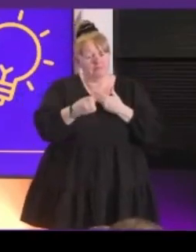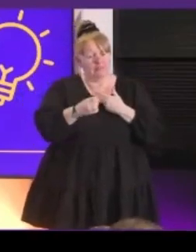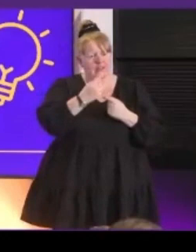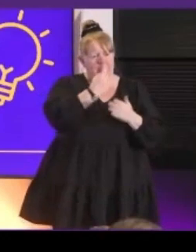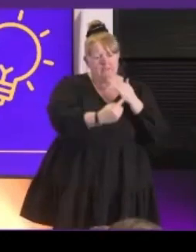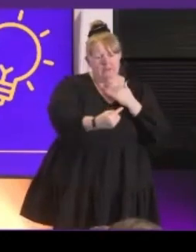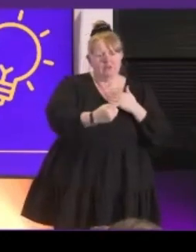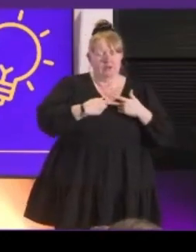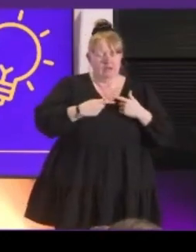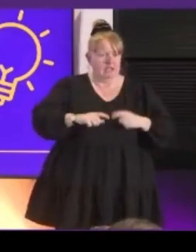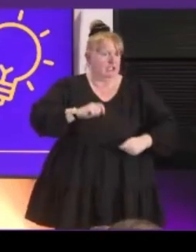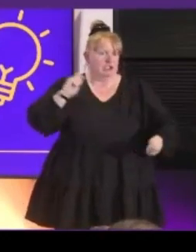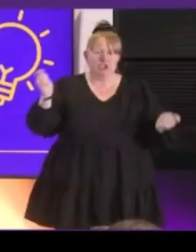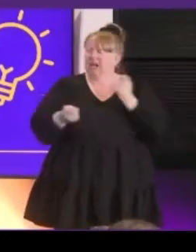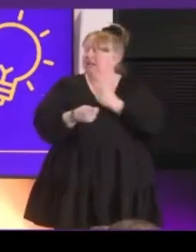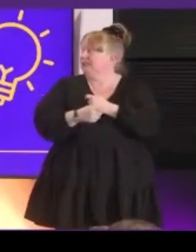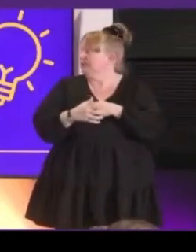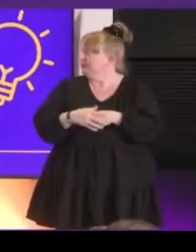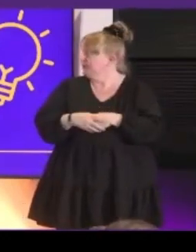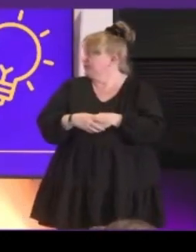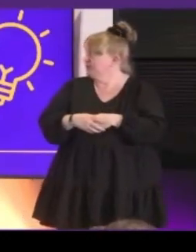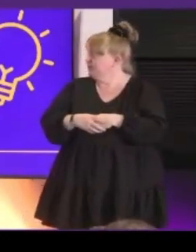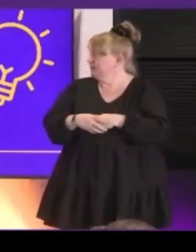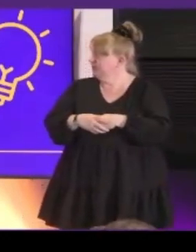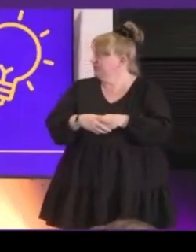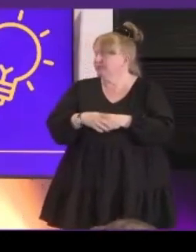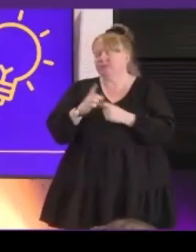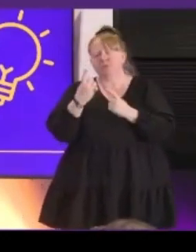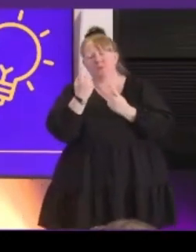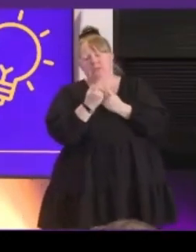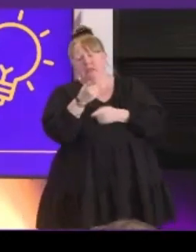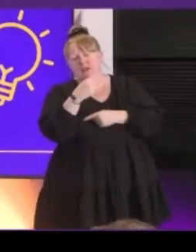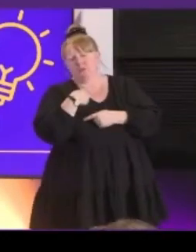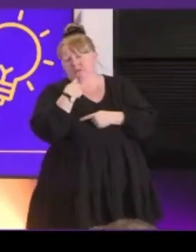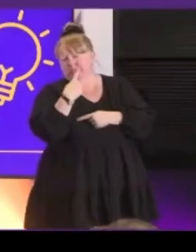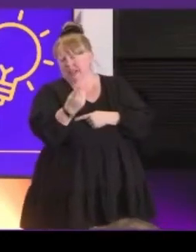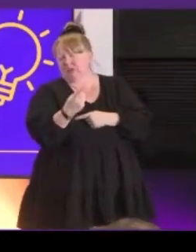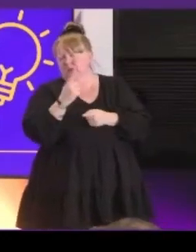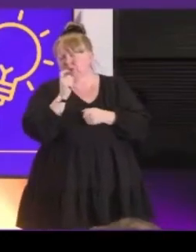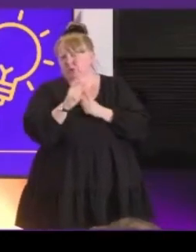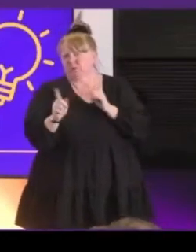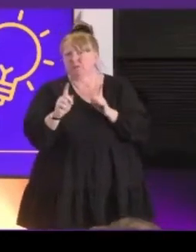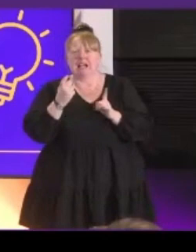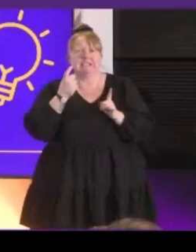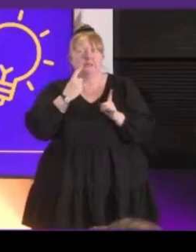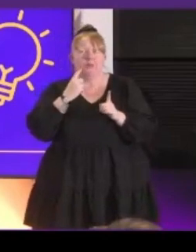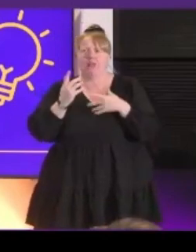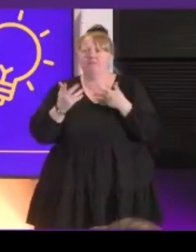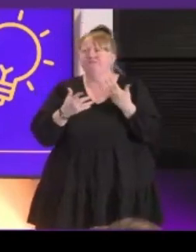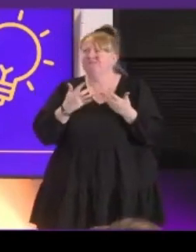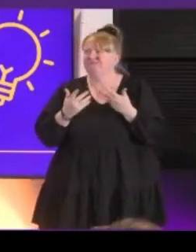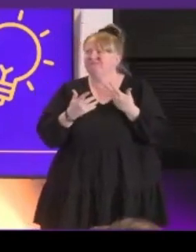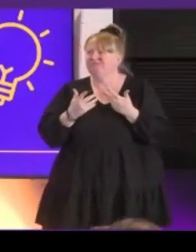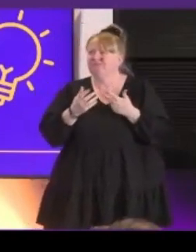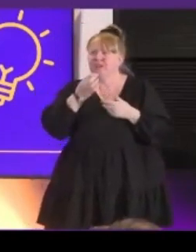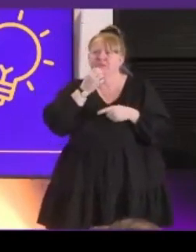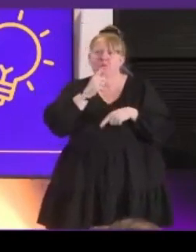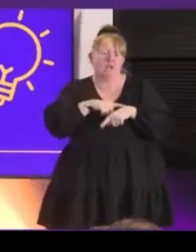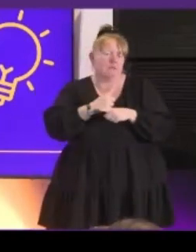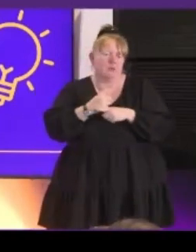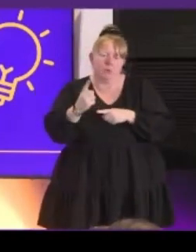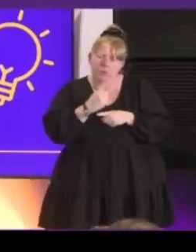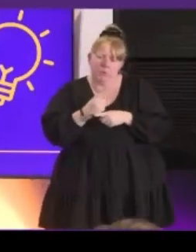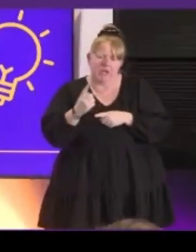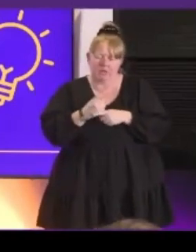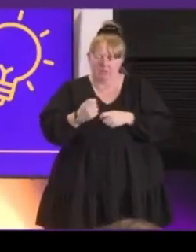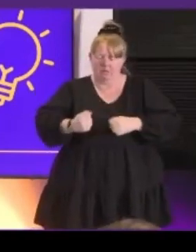changed. And one of the things I think that, you know, you can do is, you know, I do something really simple. I do it a couple of times a week with